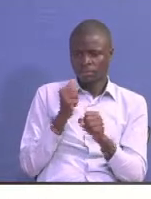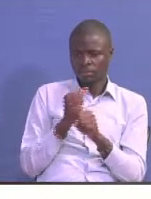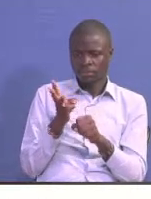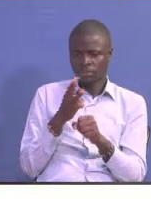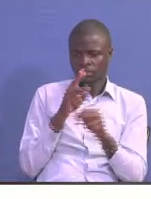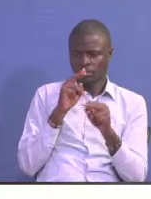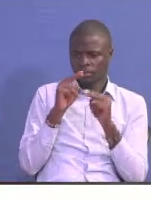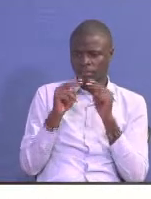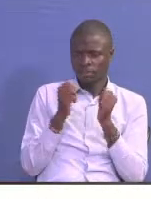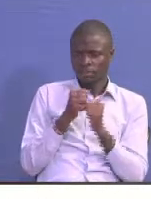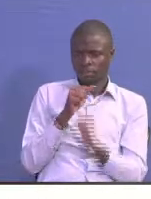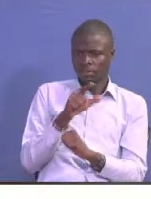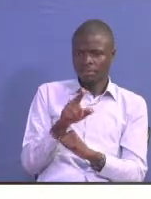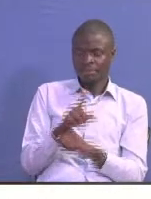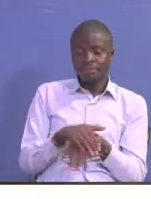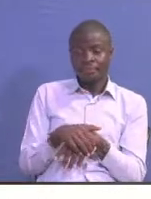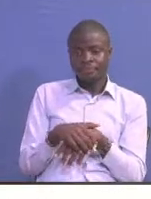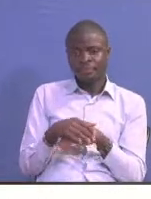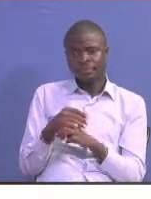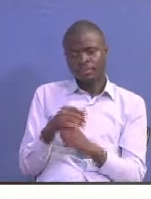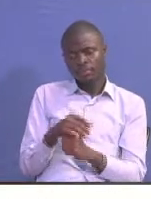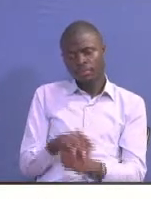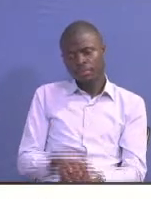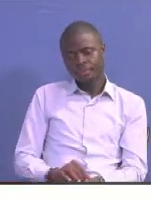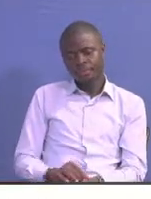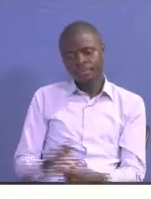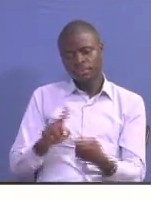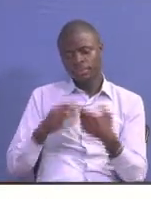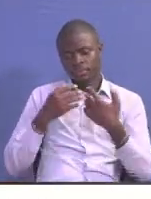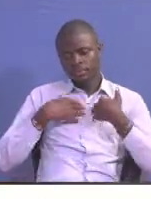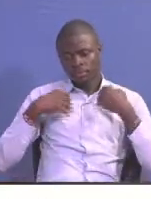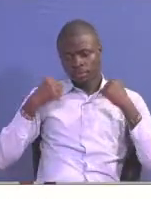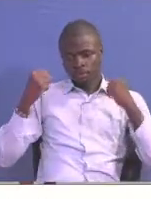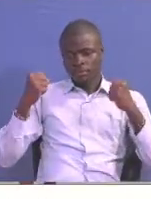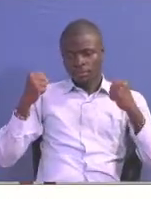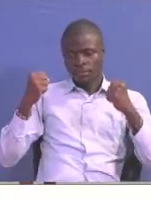them so that we have a stronger bond? Thank you.